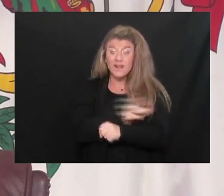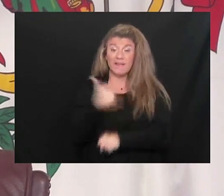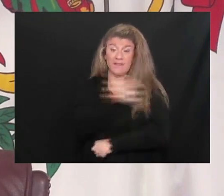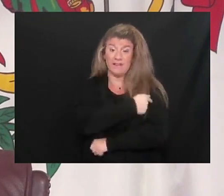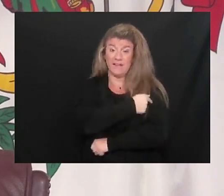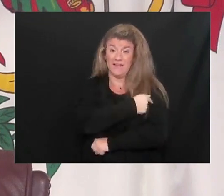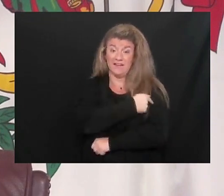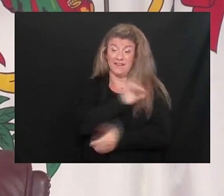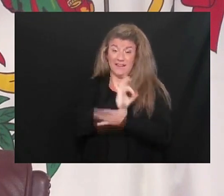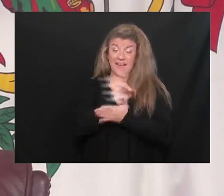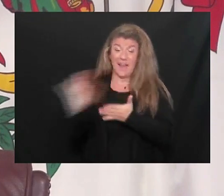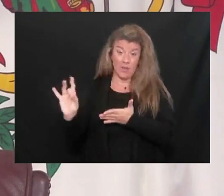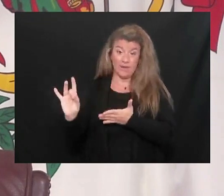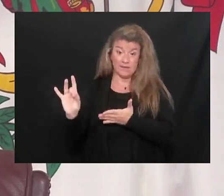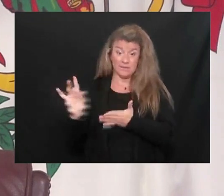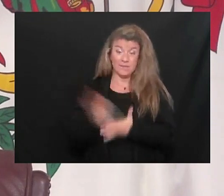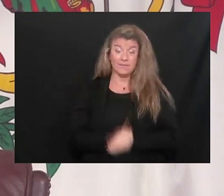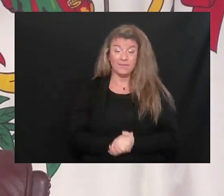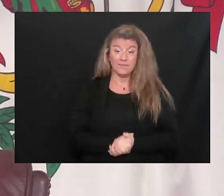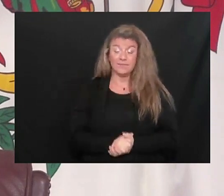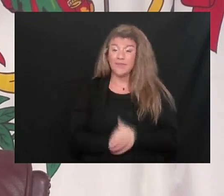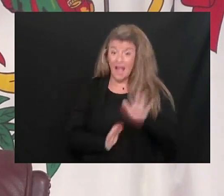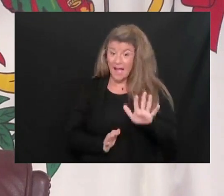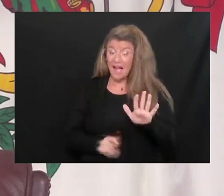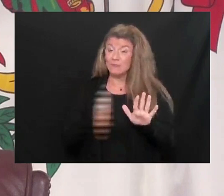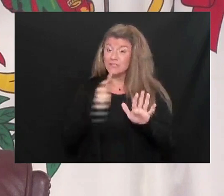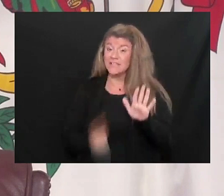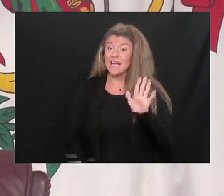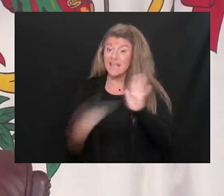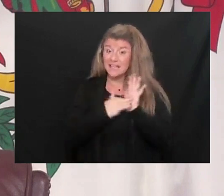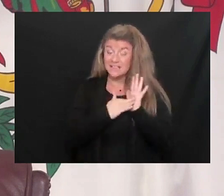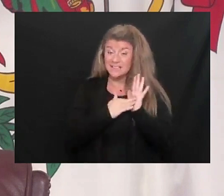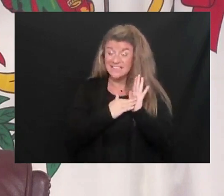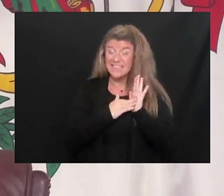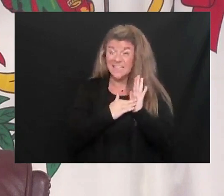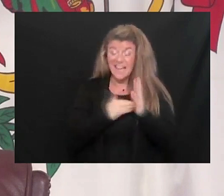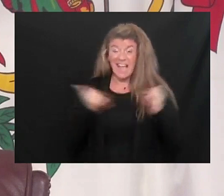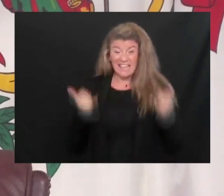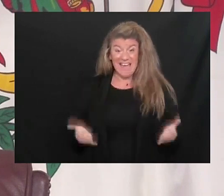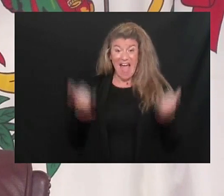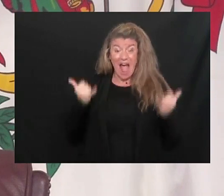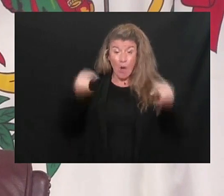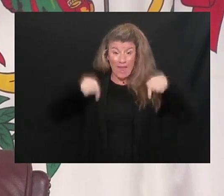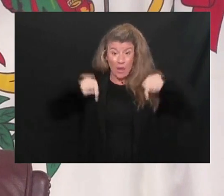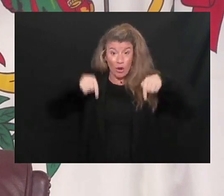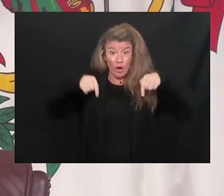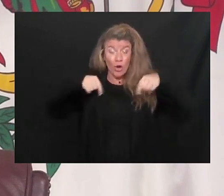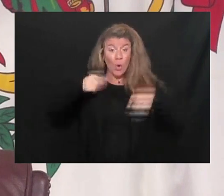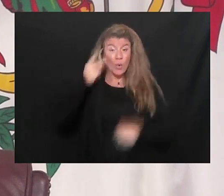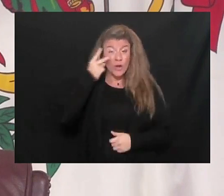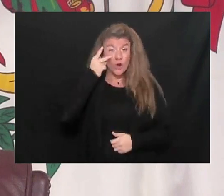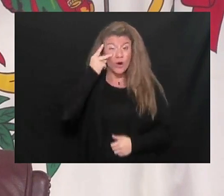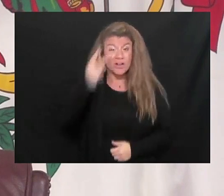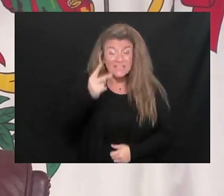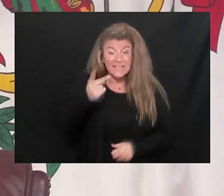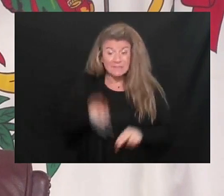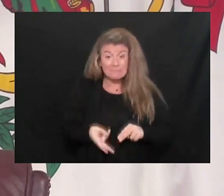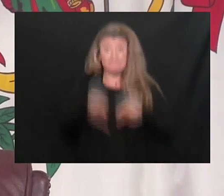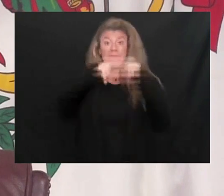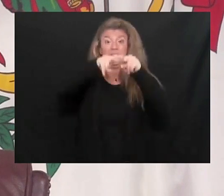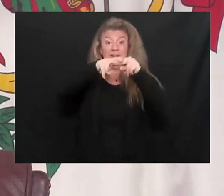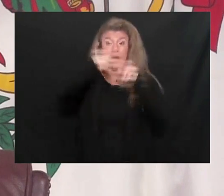8 weeks. We'll read that one more time. West Virginia is seeing a